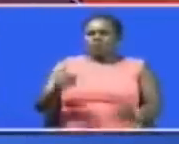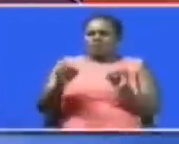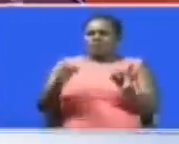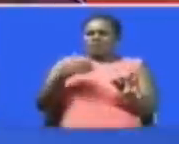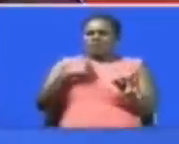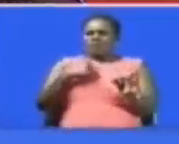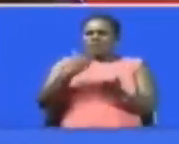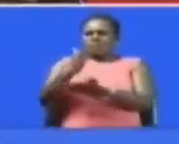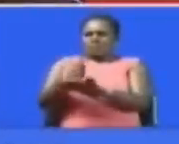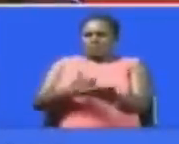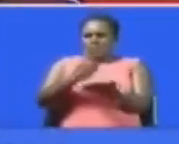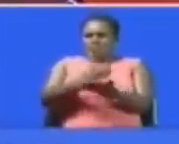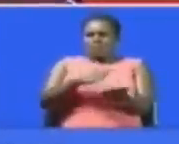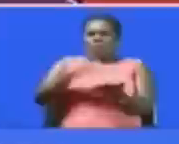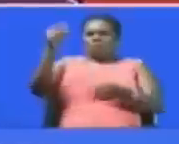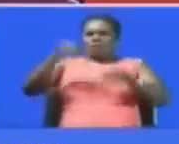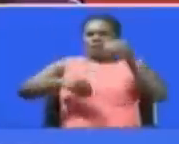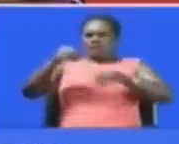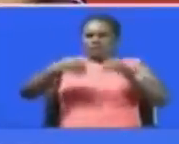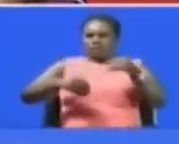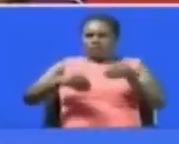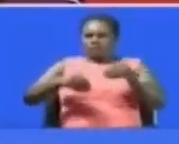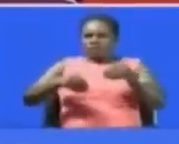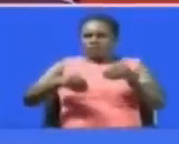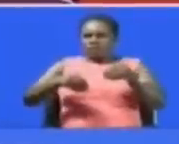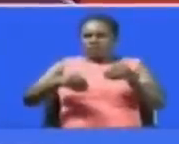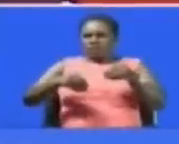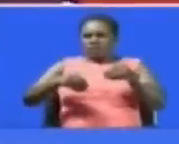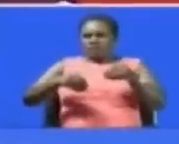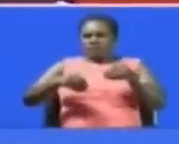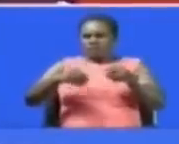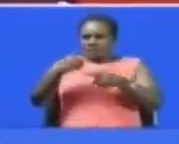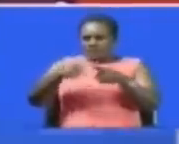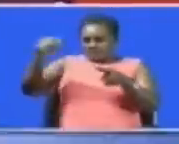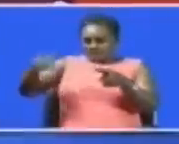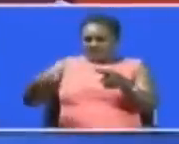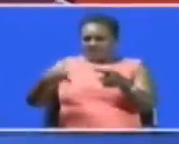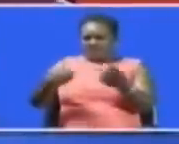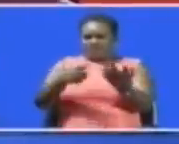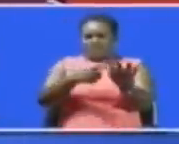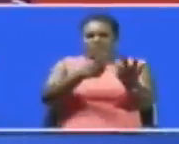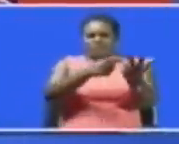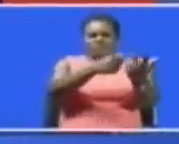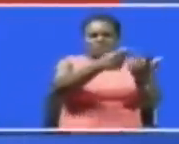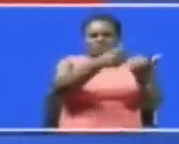there is something that will divide us more than elections, will be this year's census